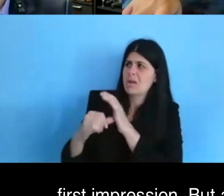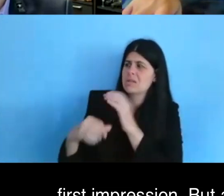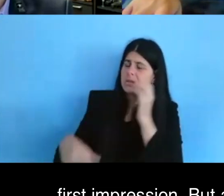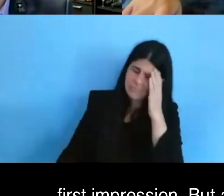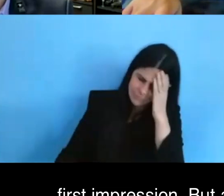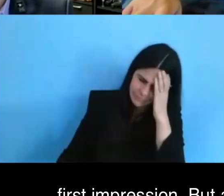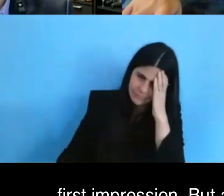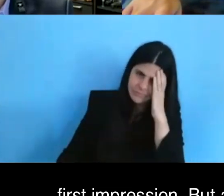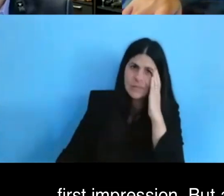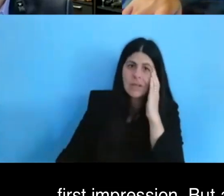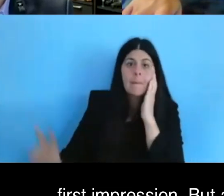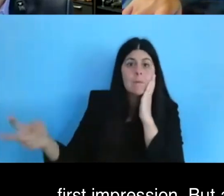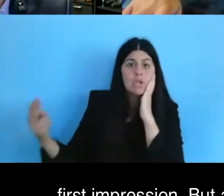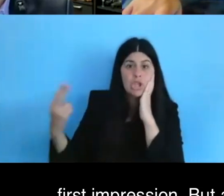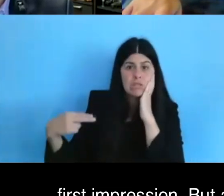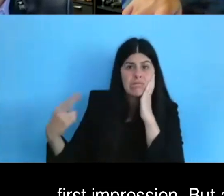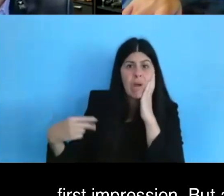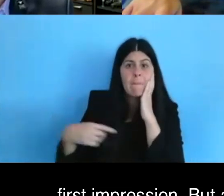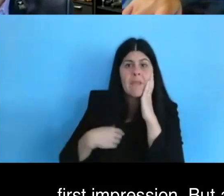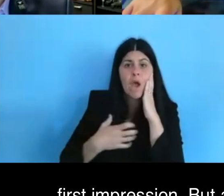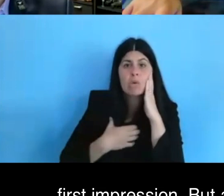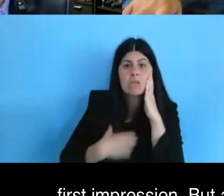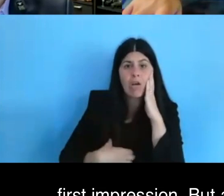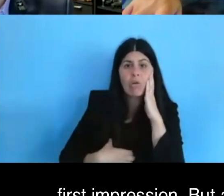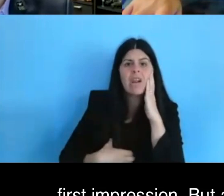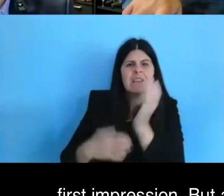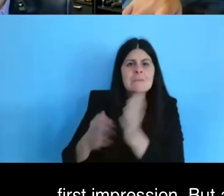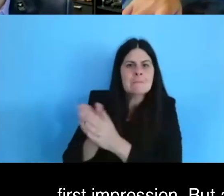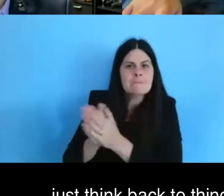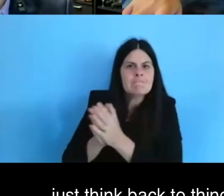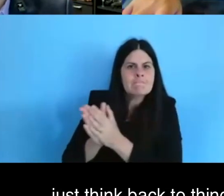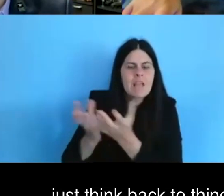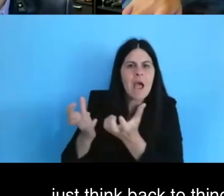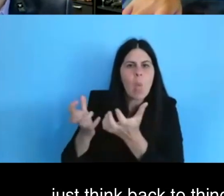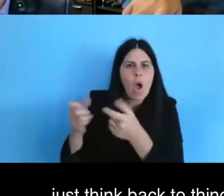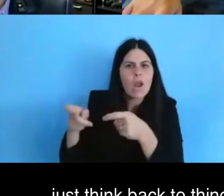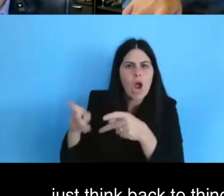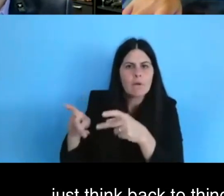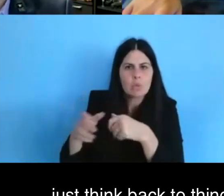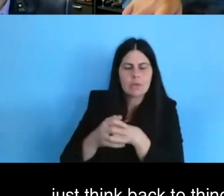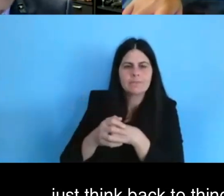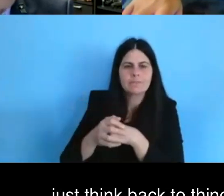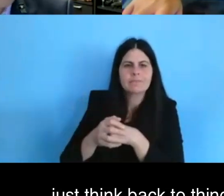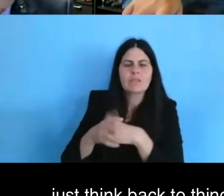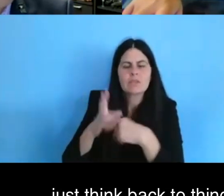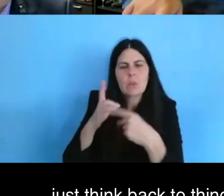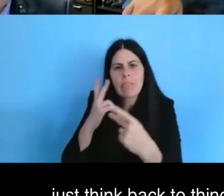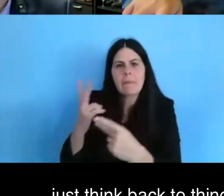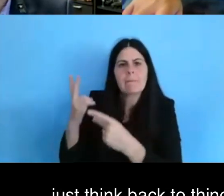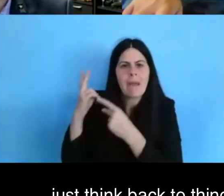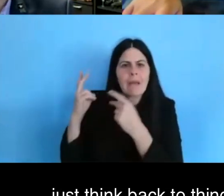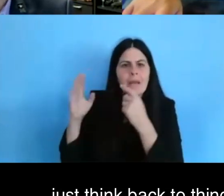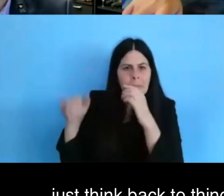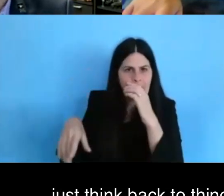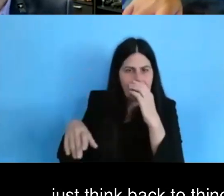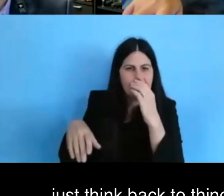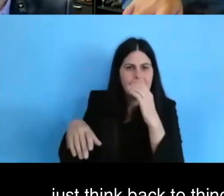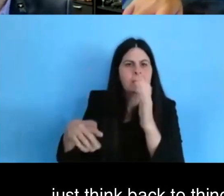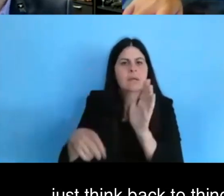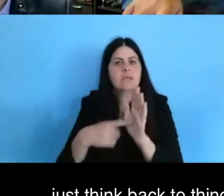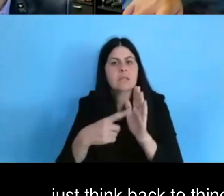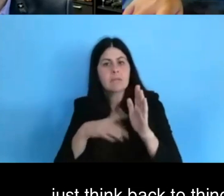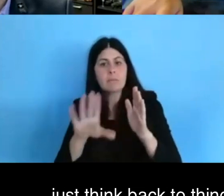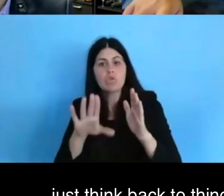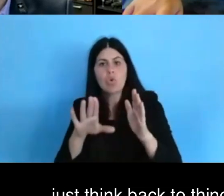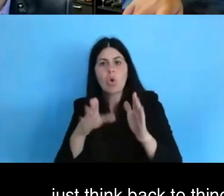I was hungry and I wanted an opportunity. And I just think back to things like that. Sometimes your career doesn't find